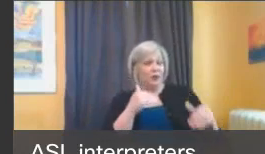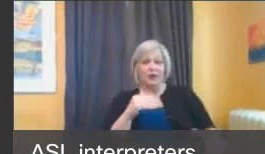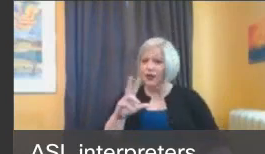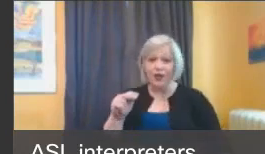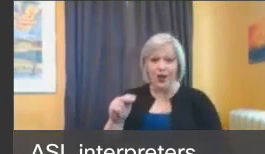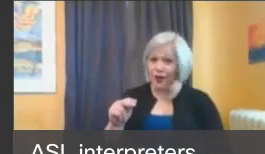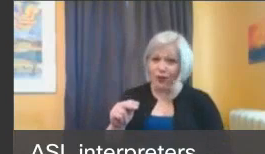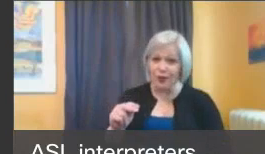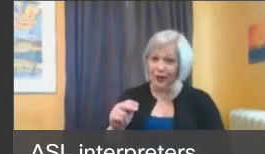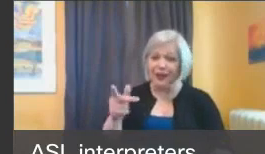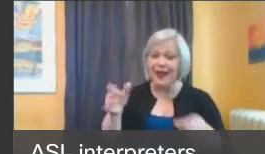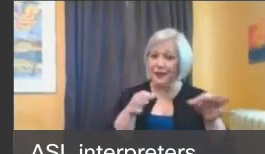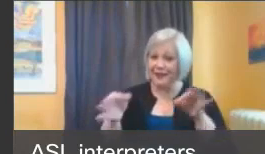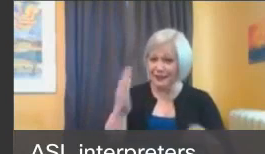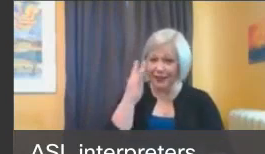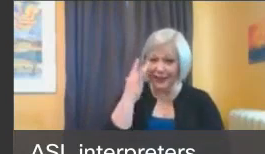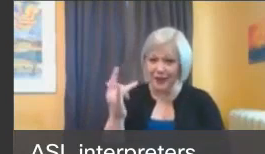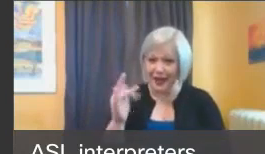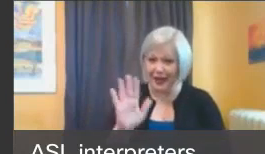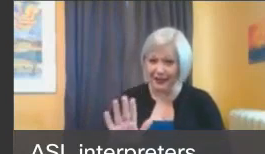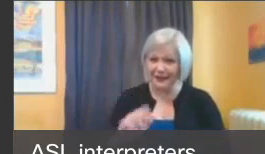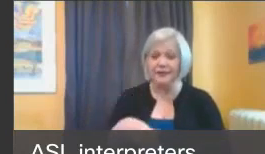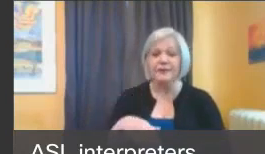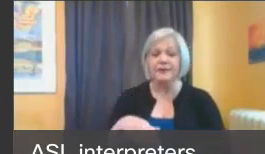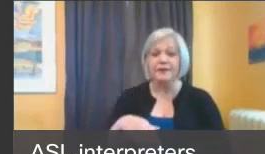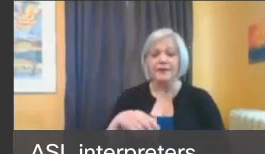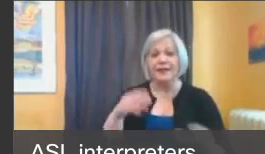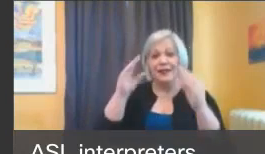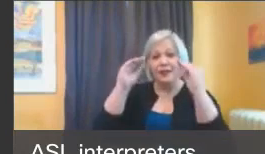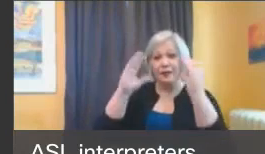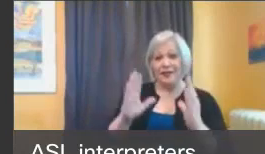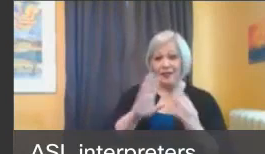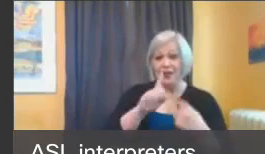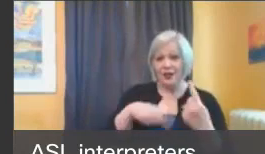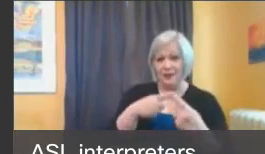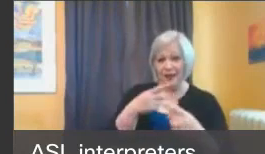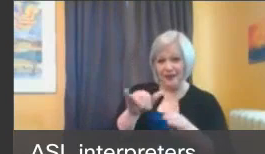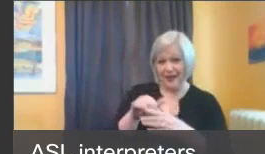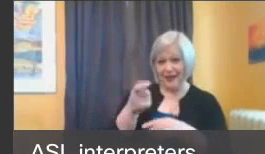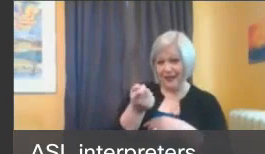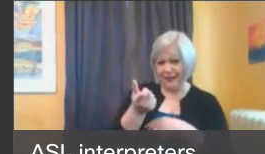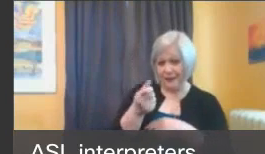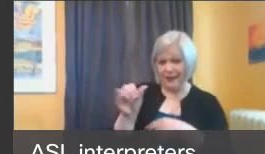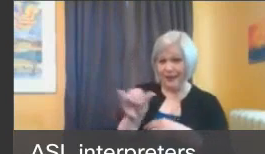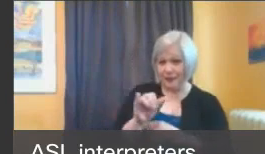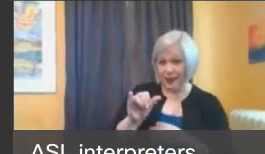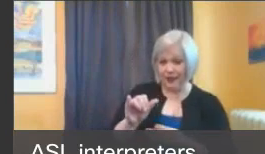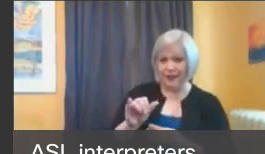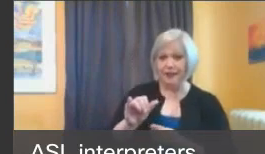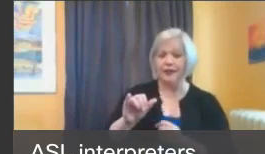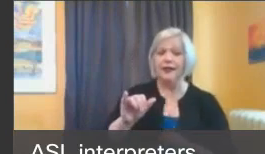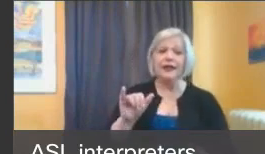No, and let me explain why. The professor actually touched on this a little bit as well. What